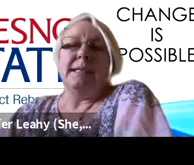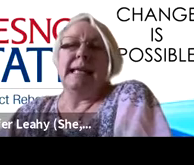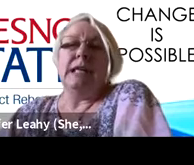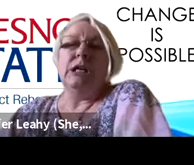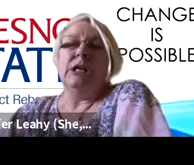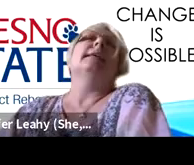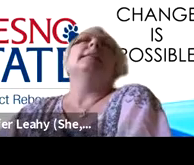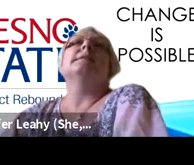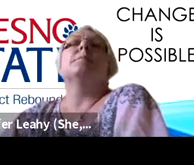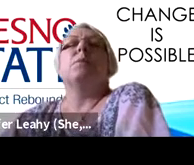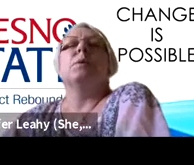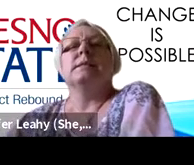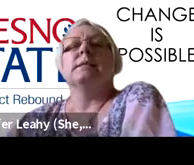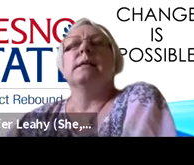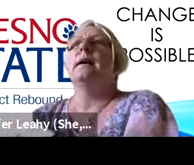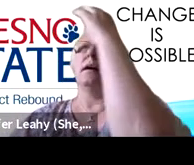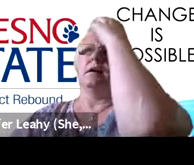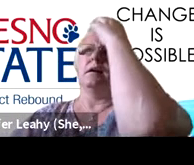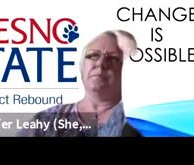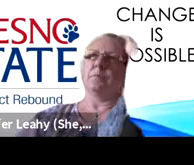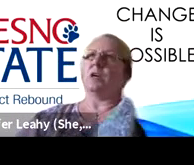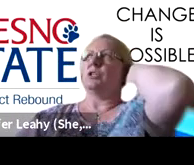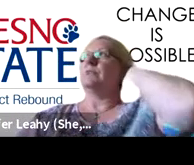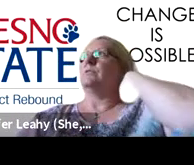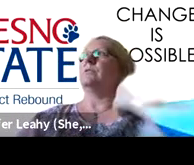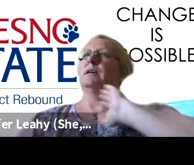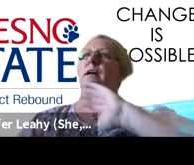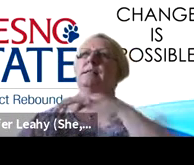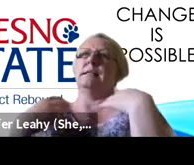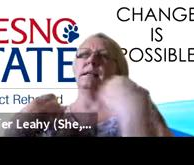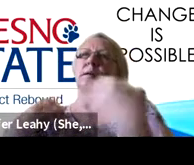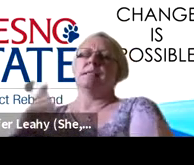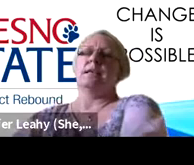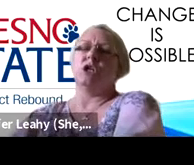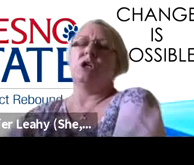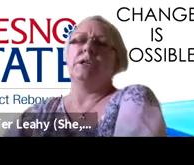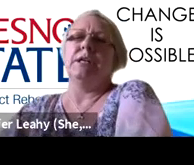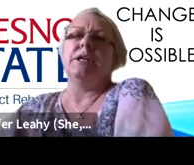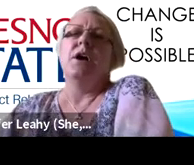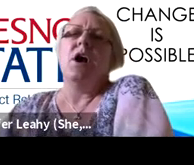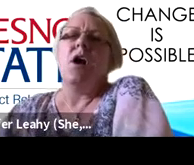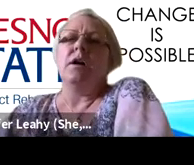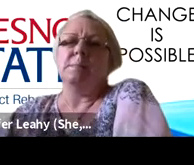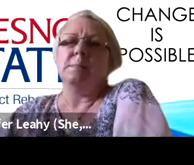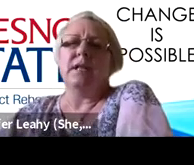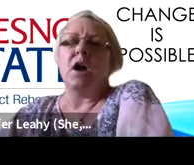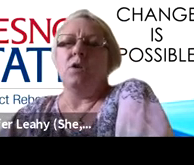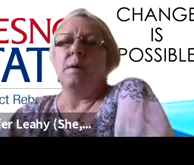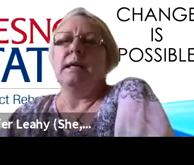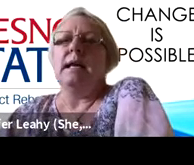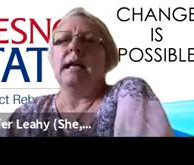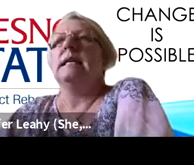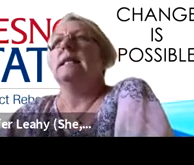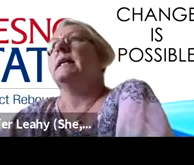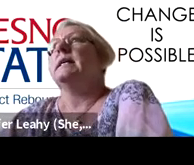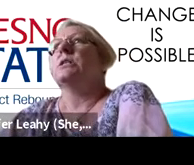Getting the women together. I think that it's important. Dr. Little did a presentation earlier specifically on